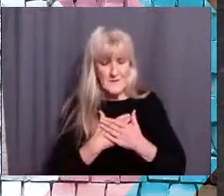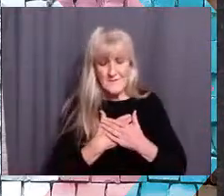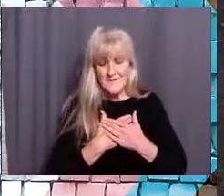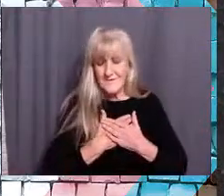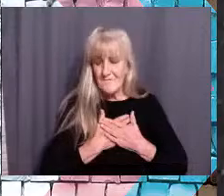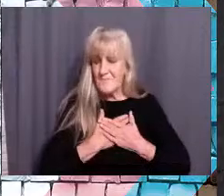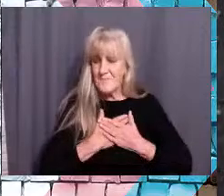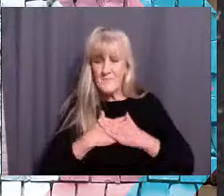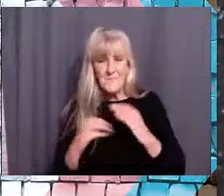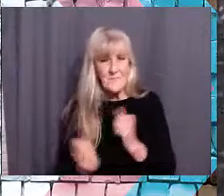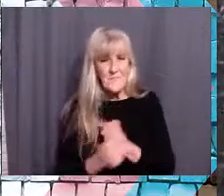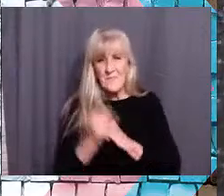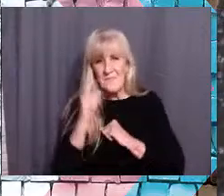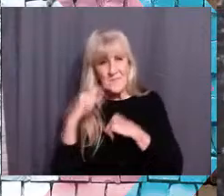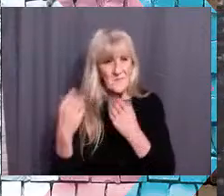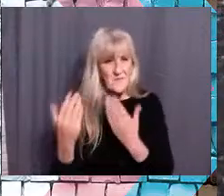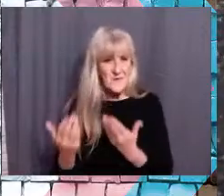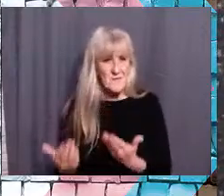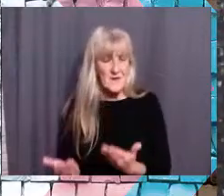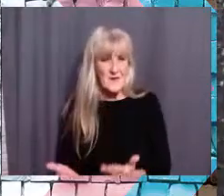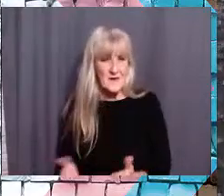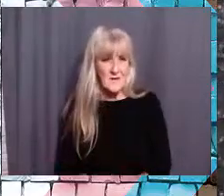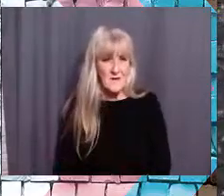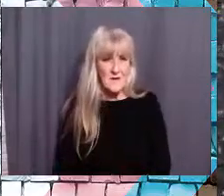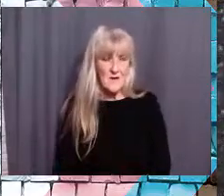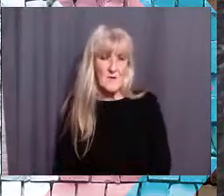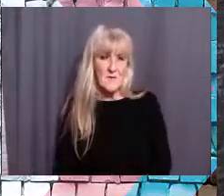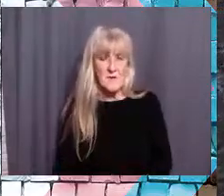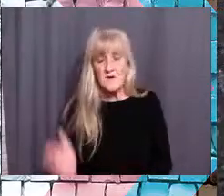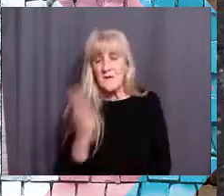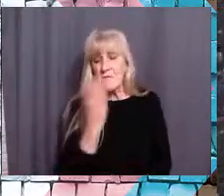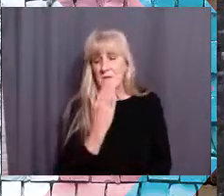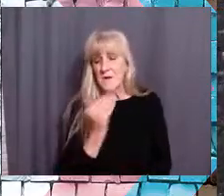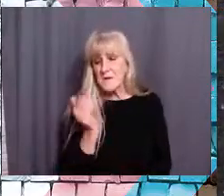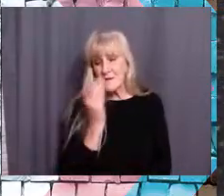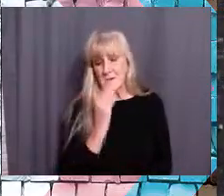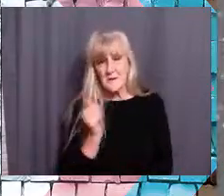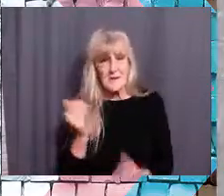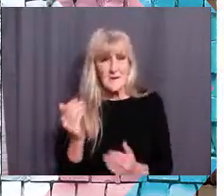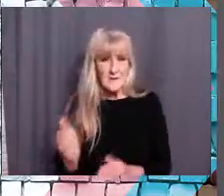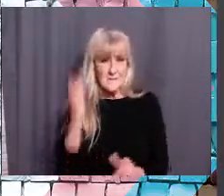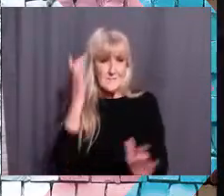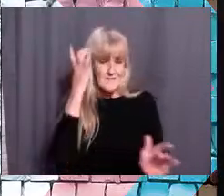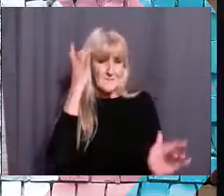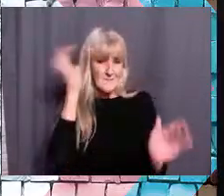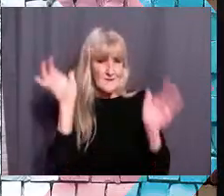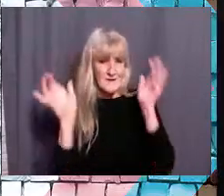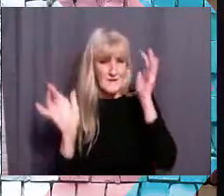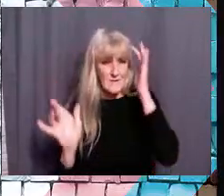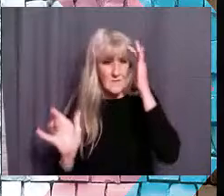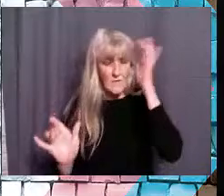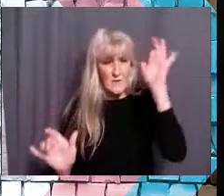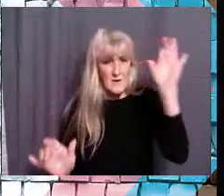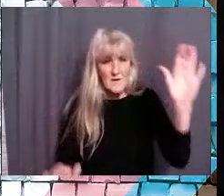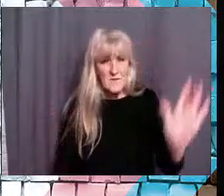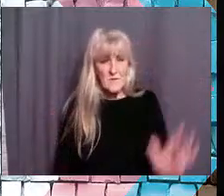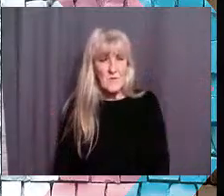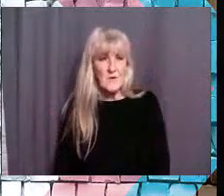performance. My name is Clara Voyant, and it's all